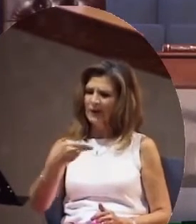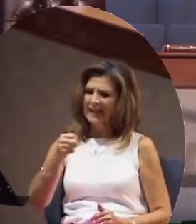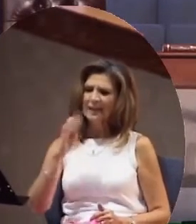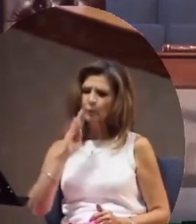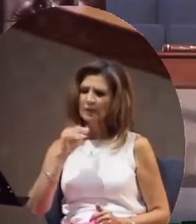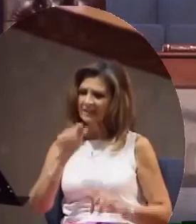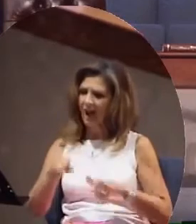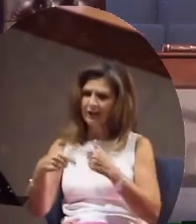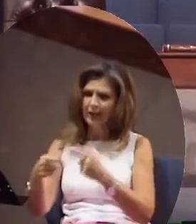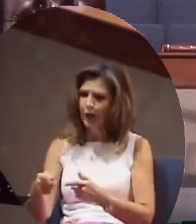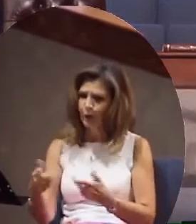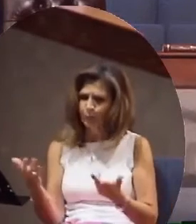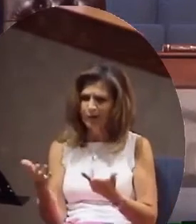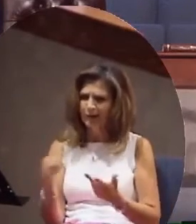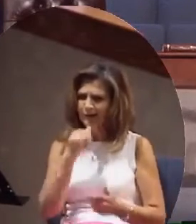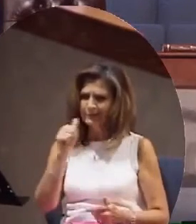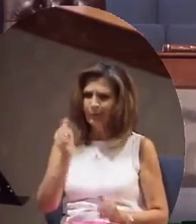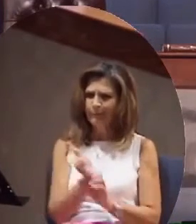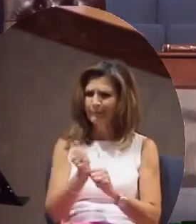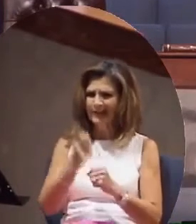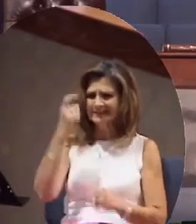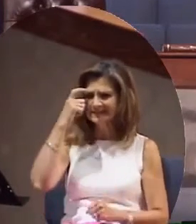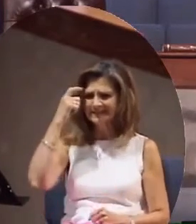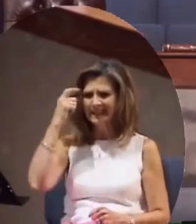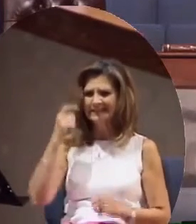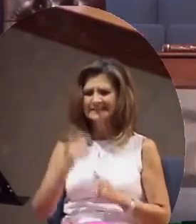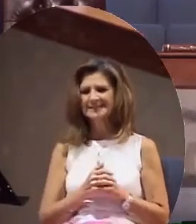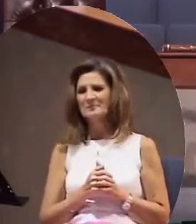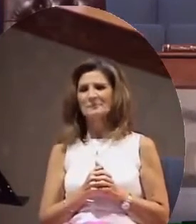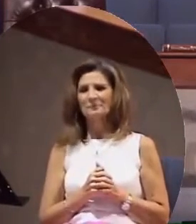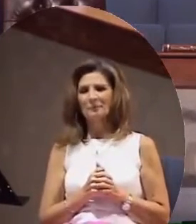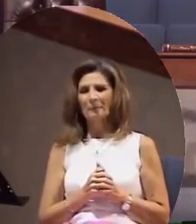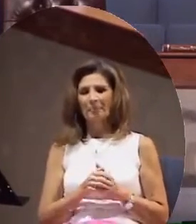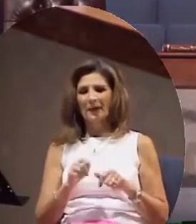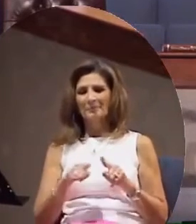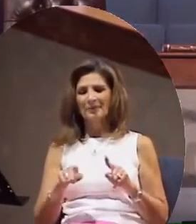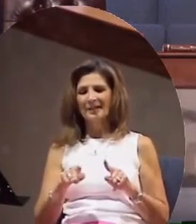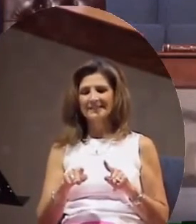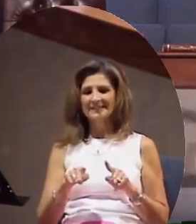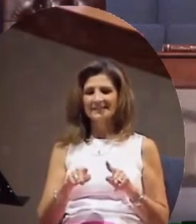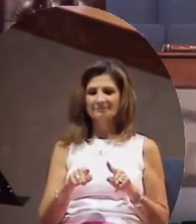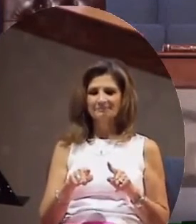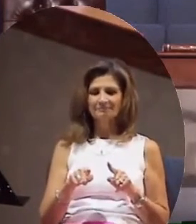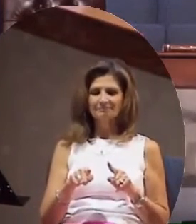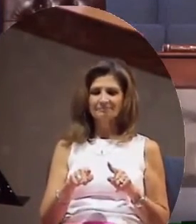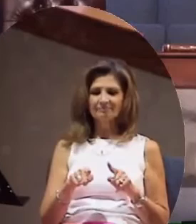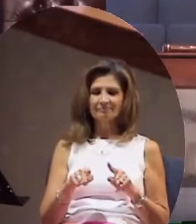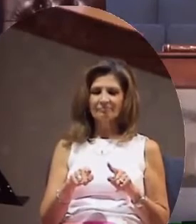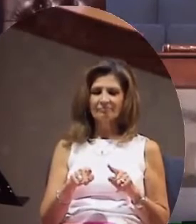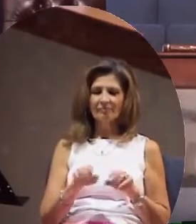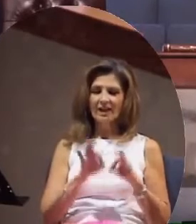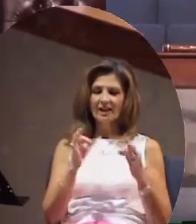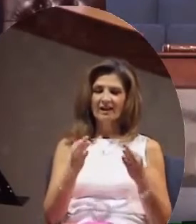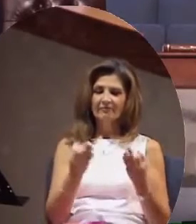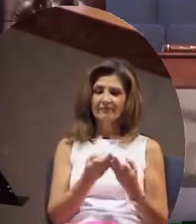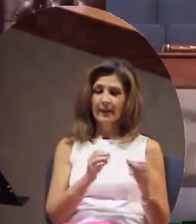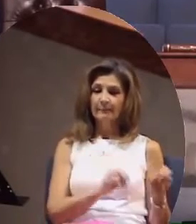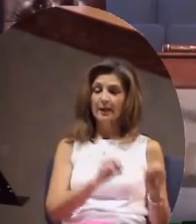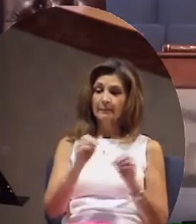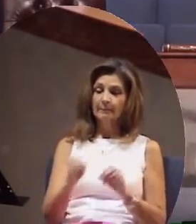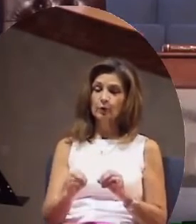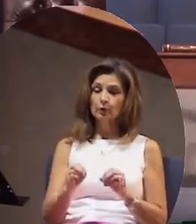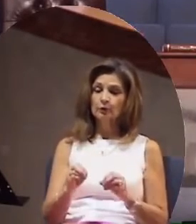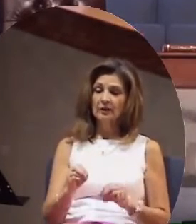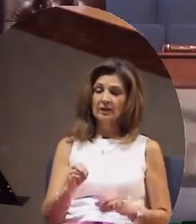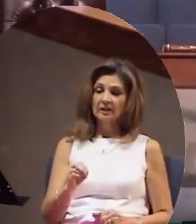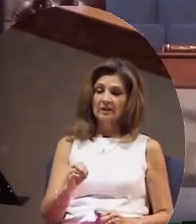Amen. I don't want to go where he don't go. Amen. Amen. We had a family that moved down in the lower part of South Carolina, and they had to find them a